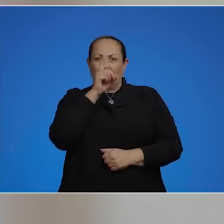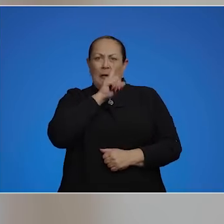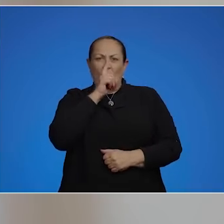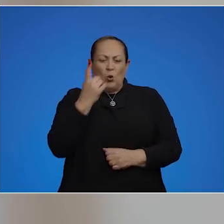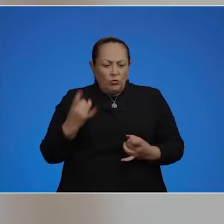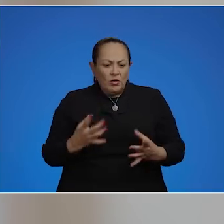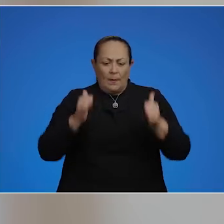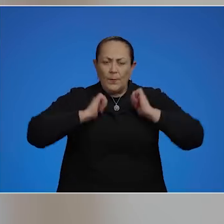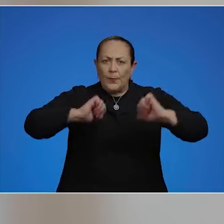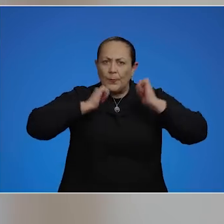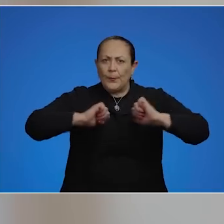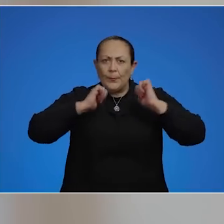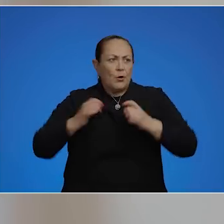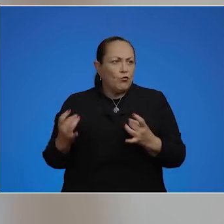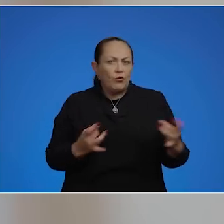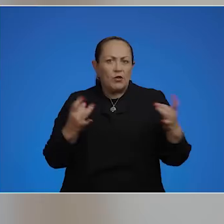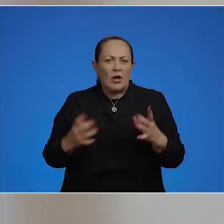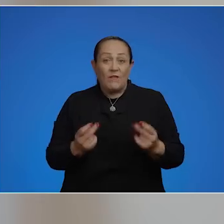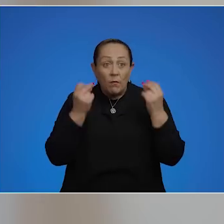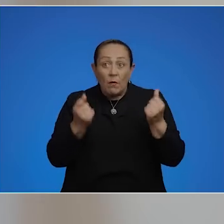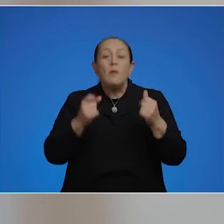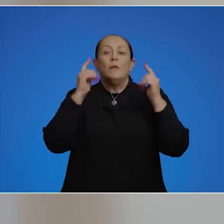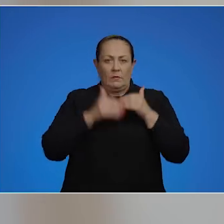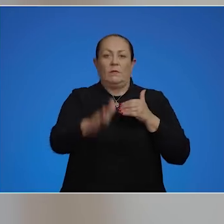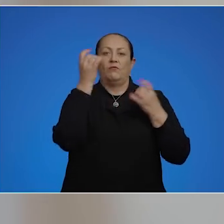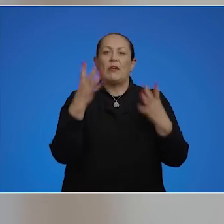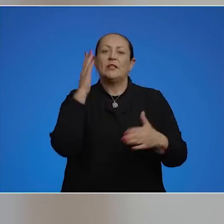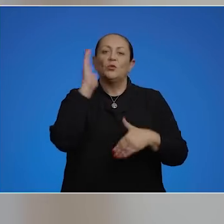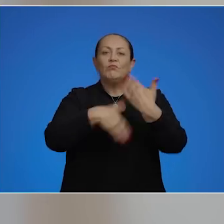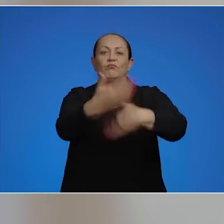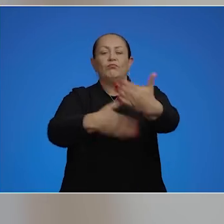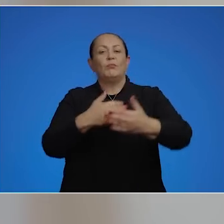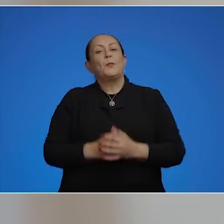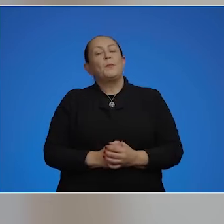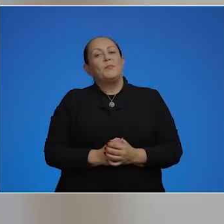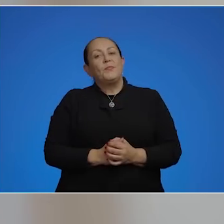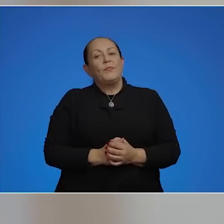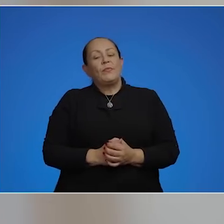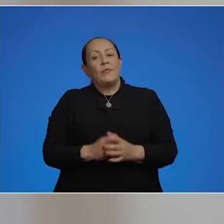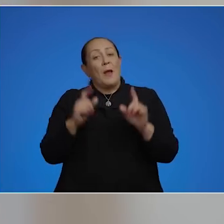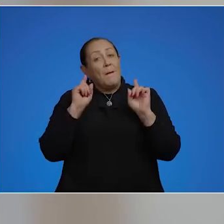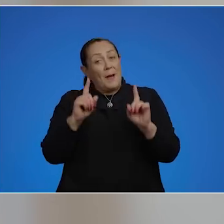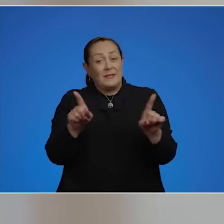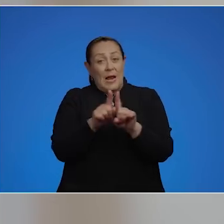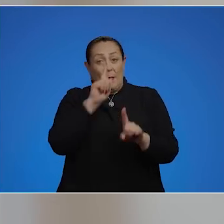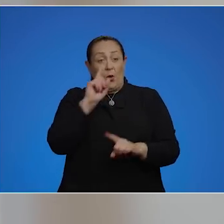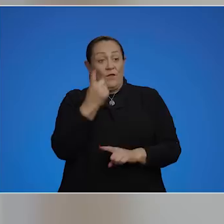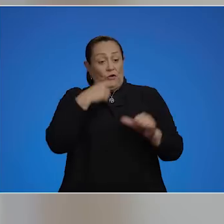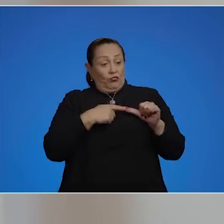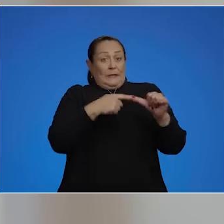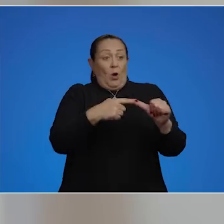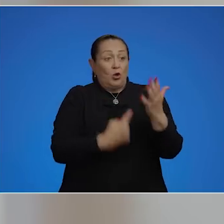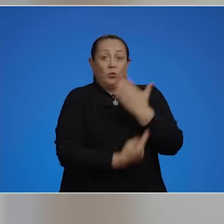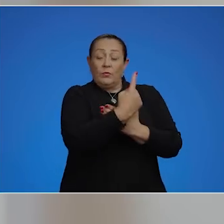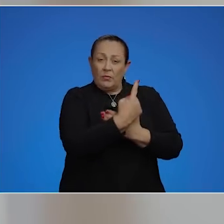are always training, they're always prepared, they're always ready to spring into action. But, of course, even first responders